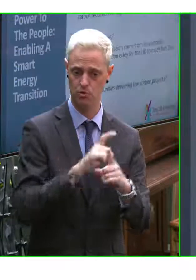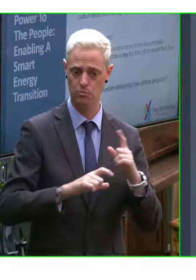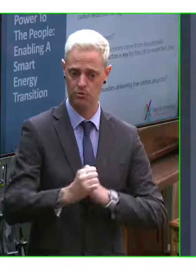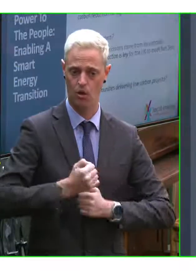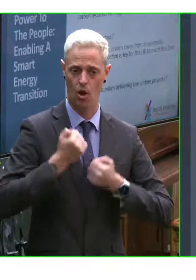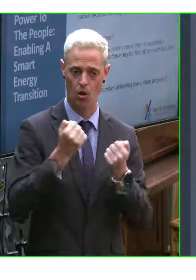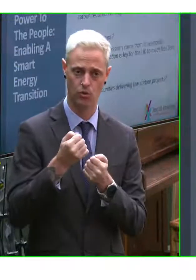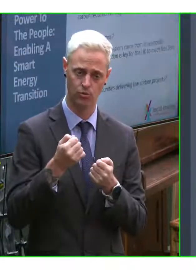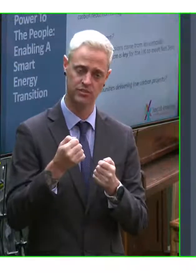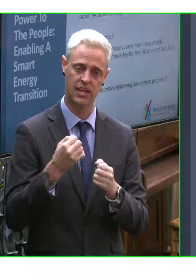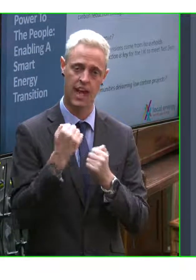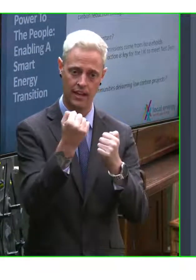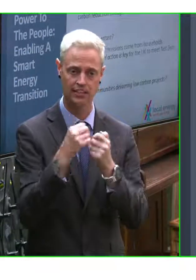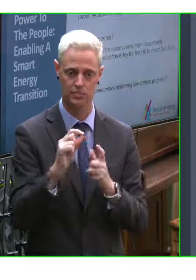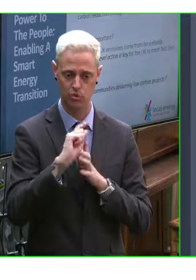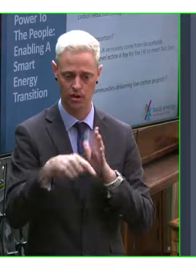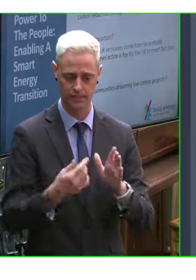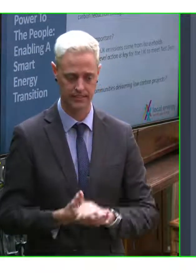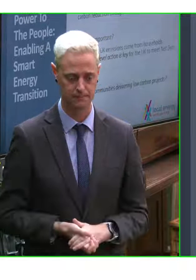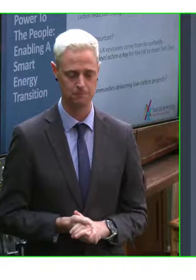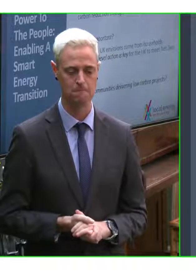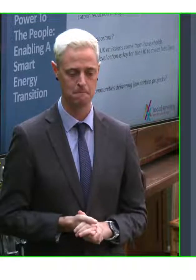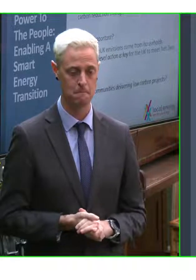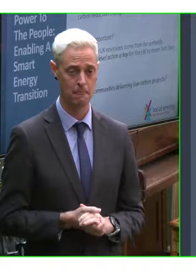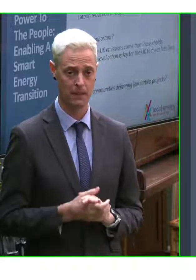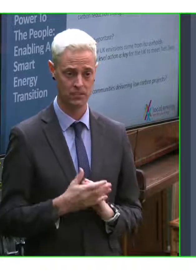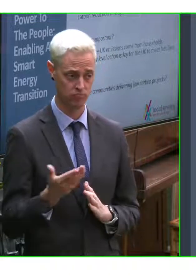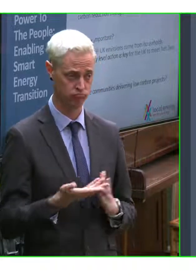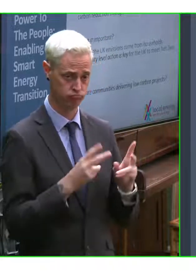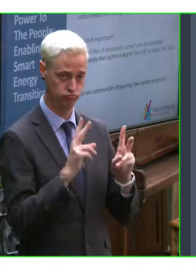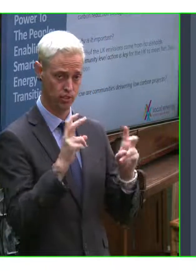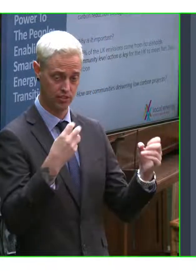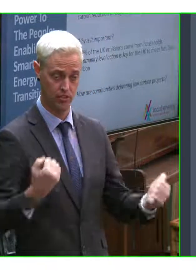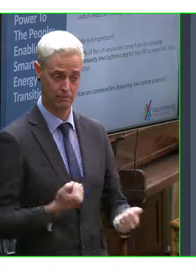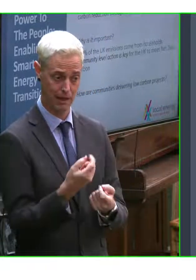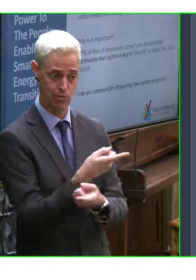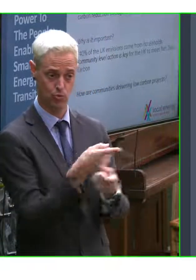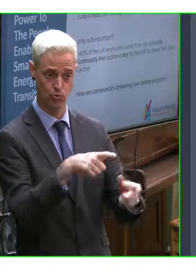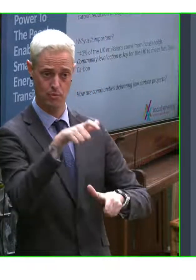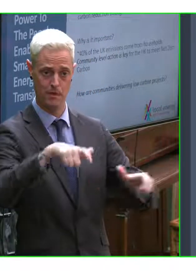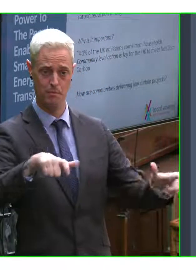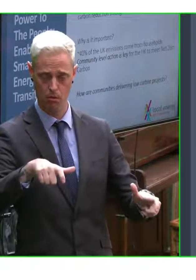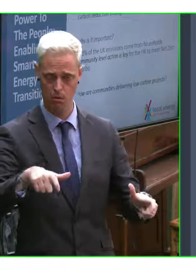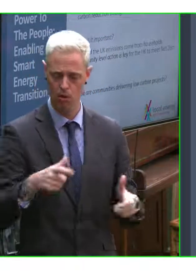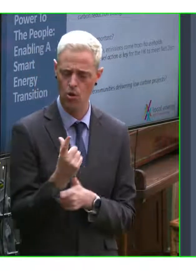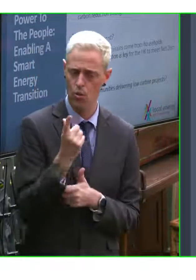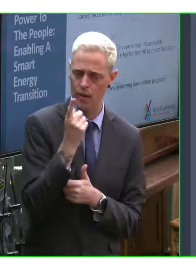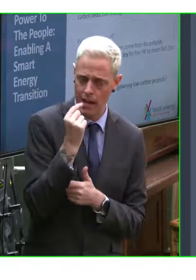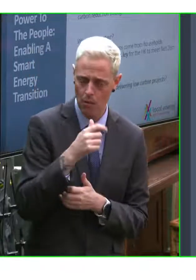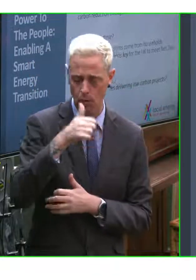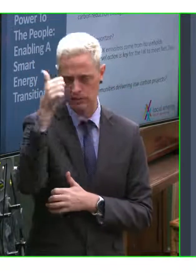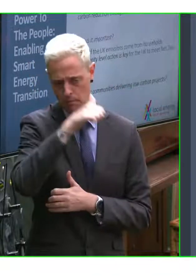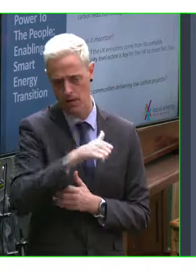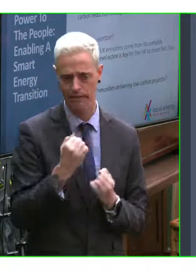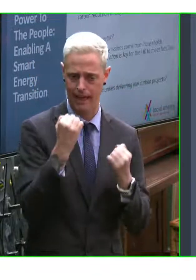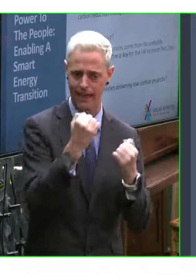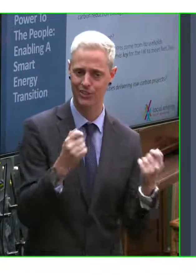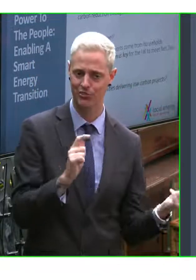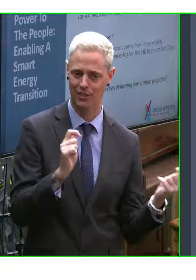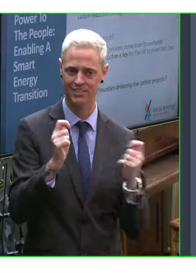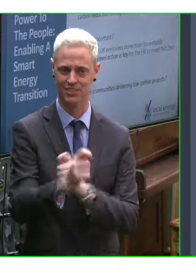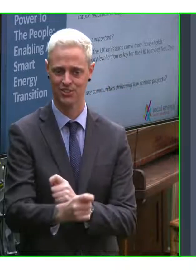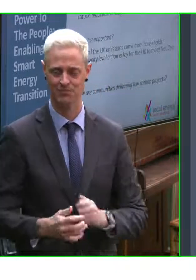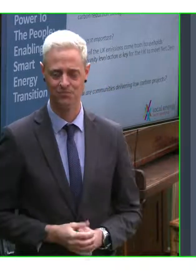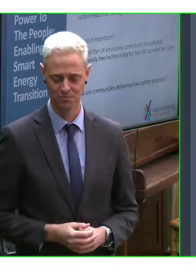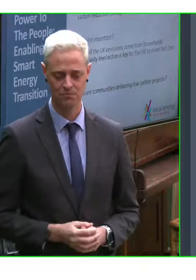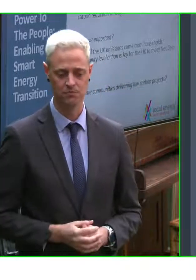projects. So the title of today is Power to the People, Enabling a Smart Energy Transition. And I thought that's